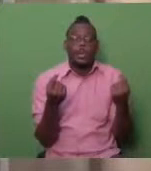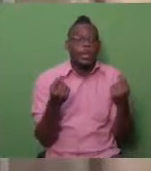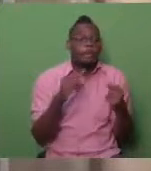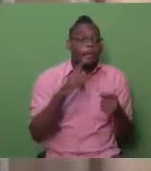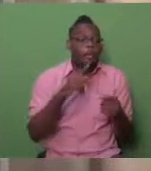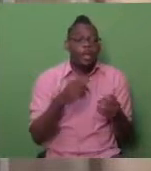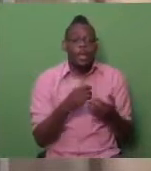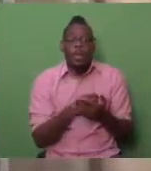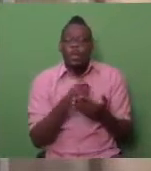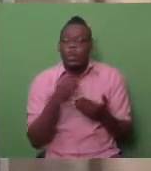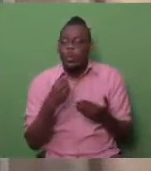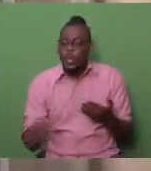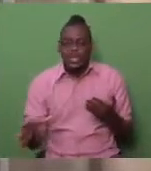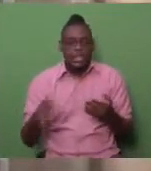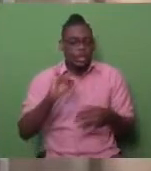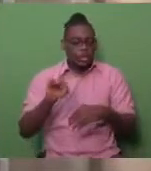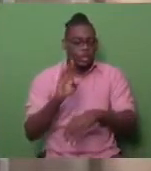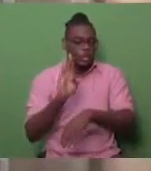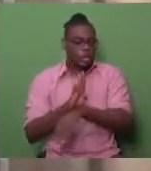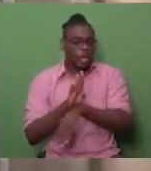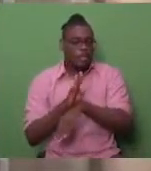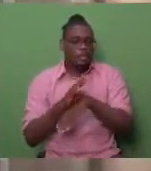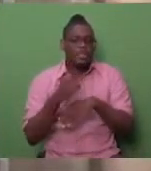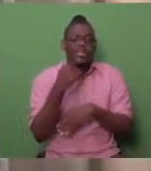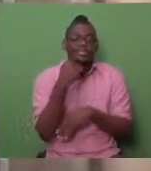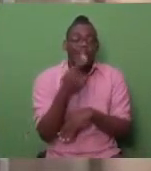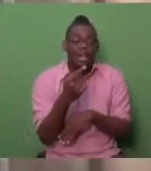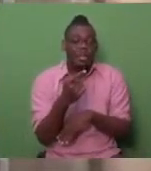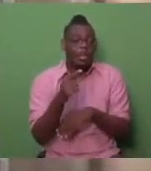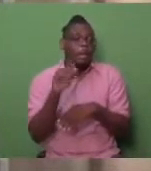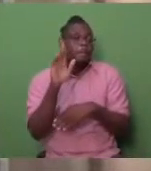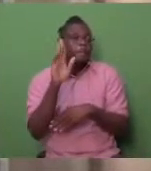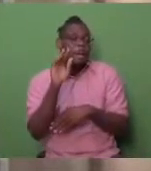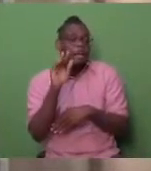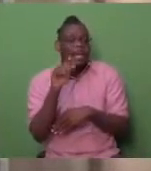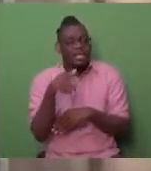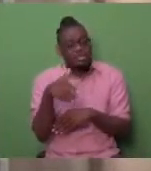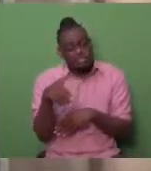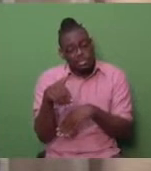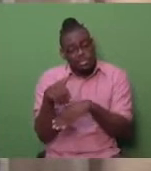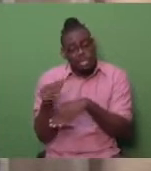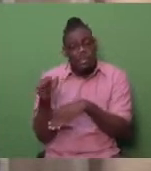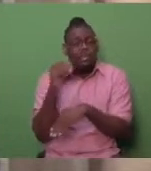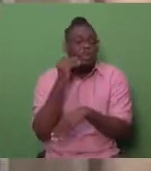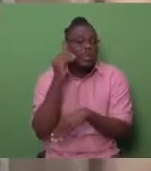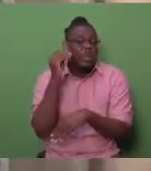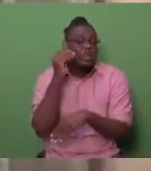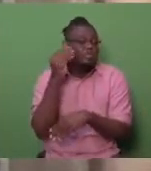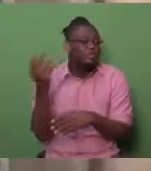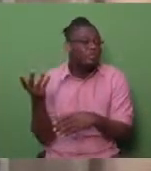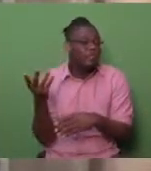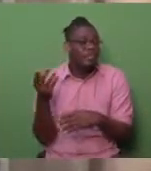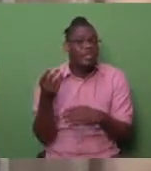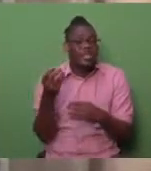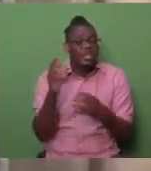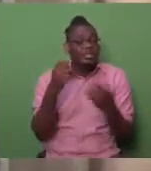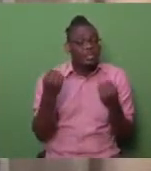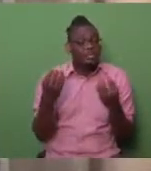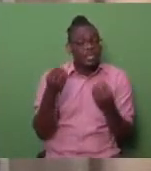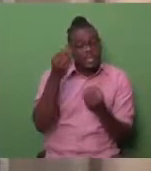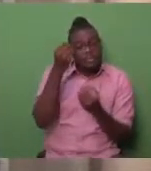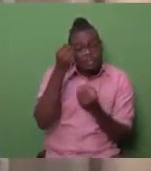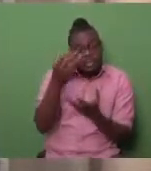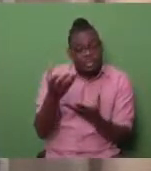that the labor market conditions remain constrained in 2021. What indicators have you been monitoring that you could make such a